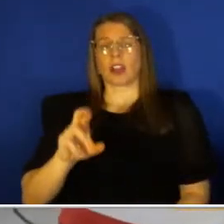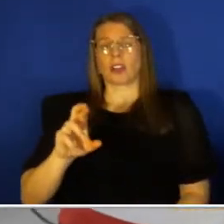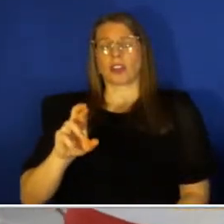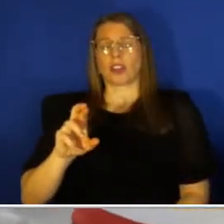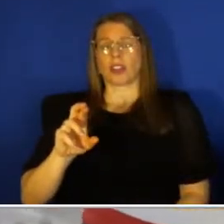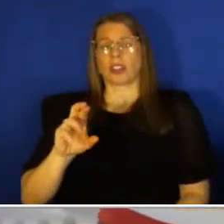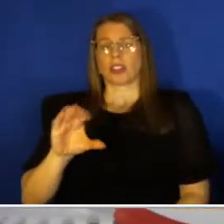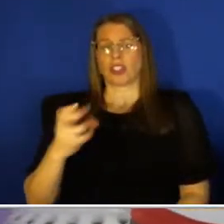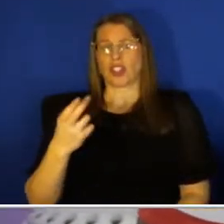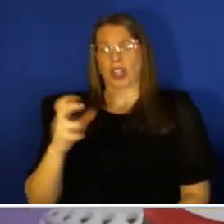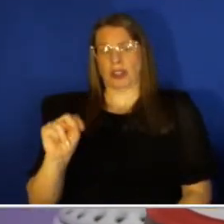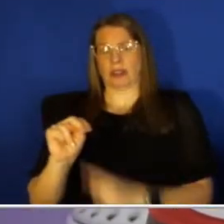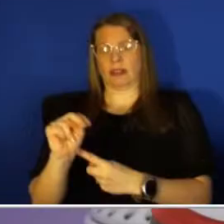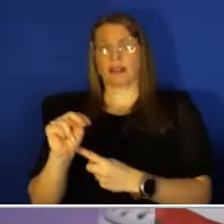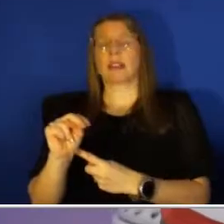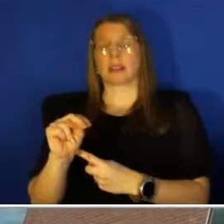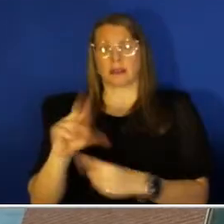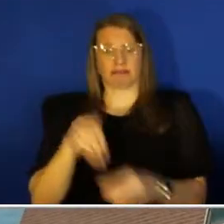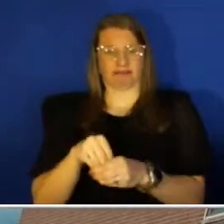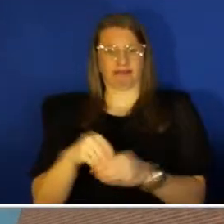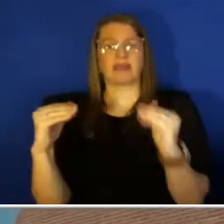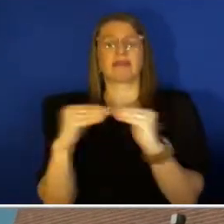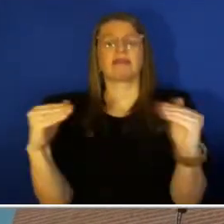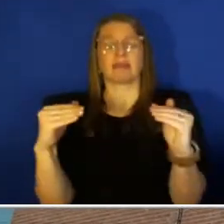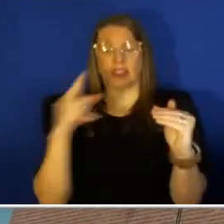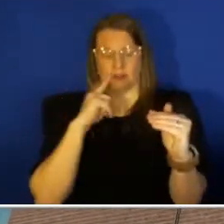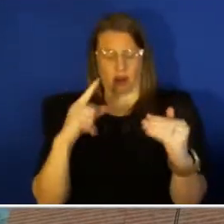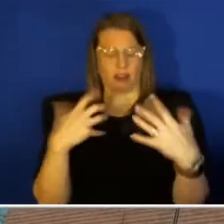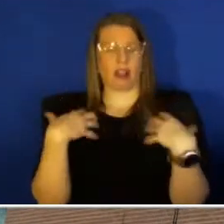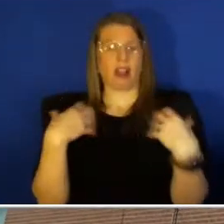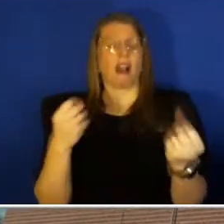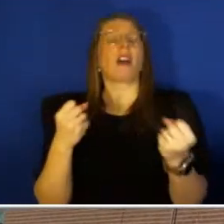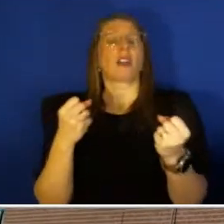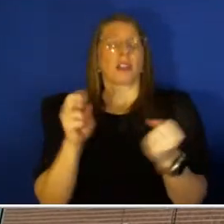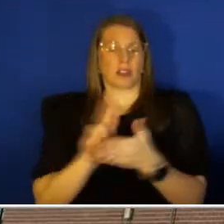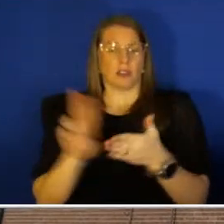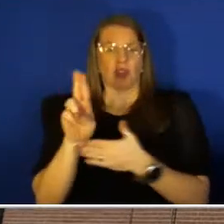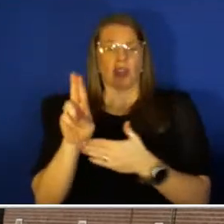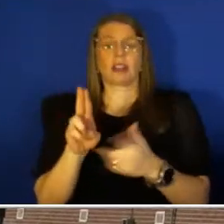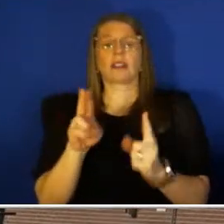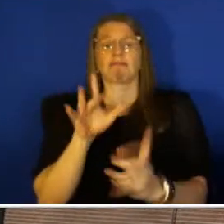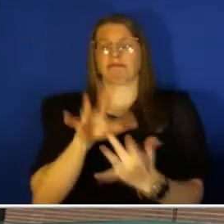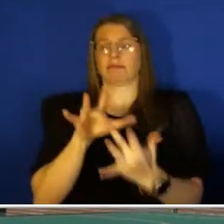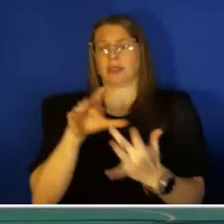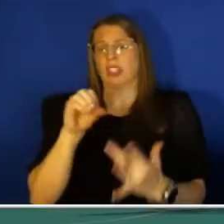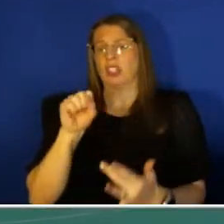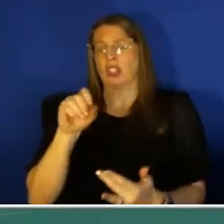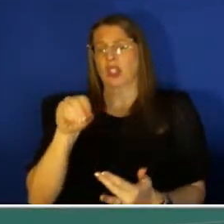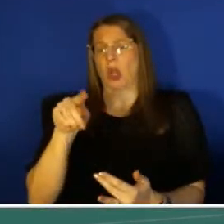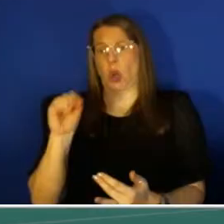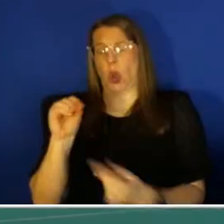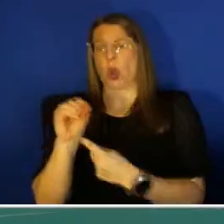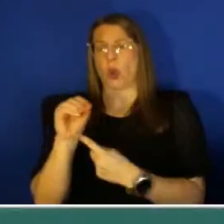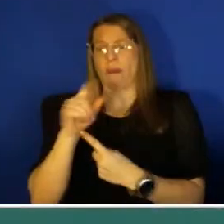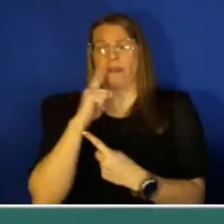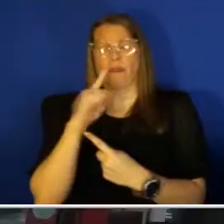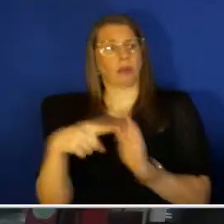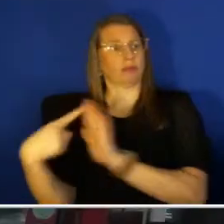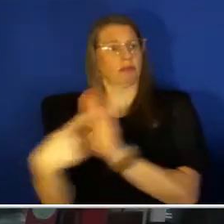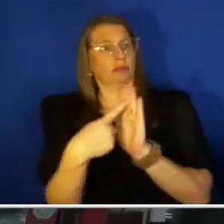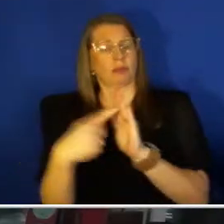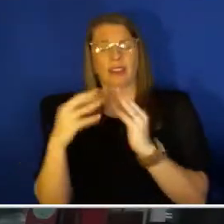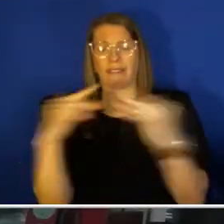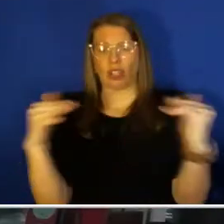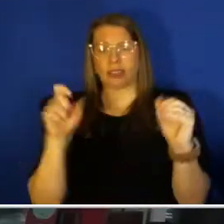the University of Kansas Cancer Center that partnered with SOTO to reach this diverse community. The picture is really designed in collaboration